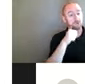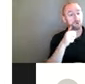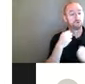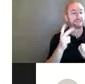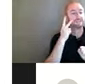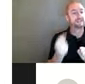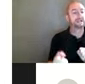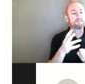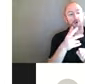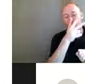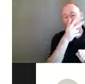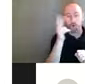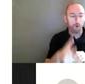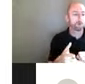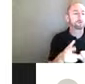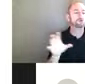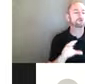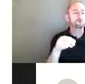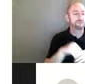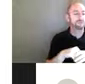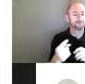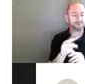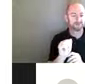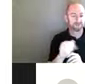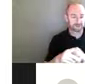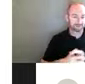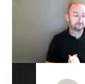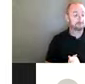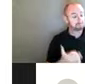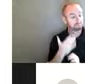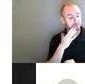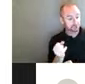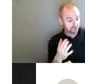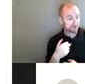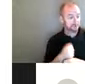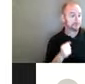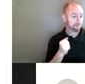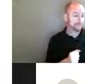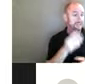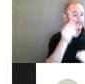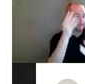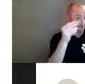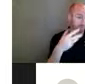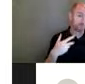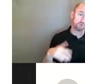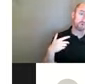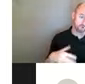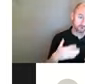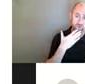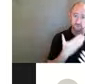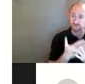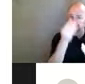many horrible things she could do in one map. And I think she did really well at making something that's information rich. I mean, this